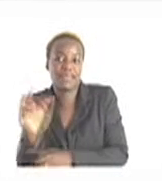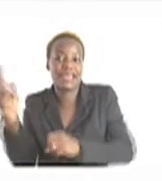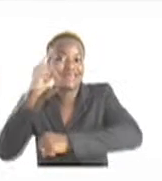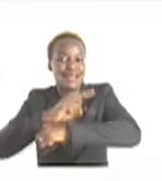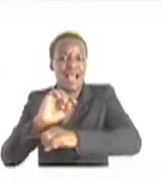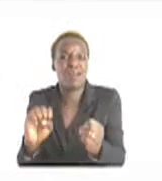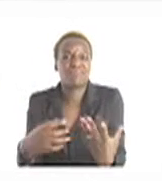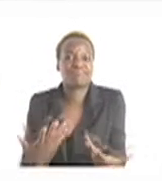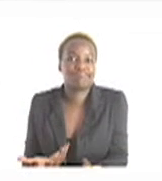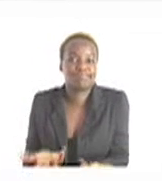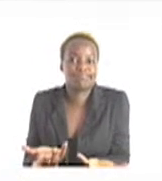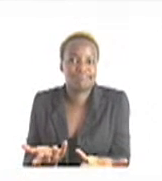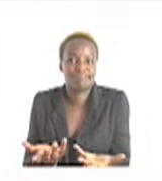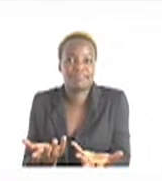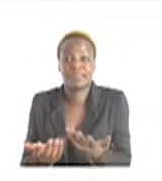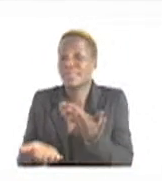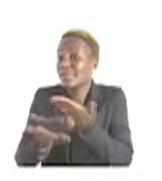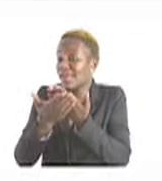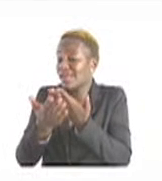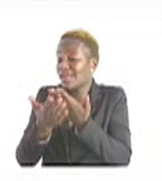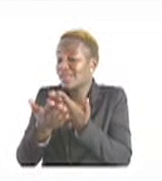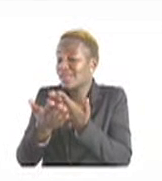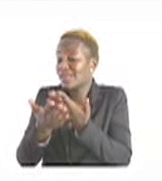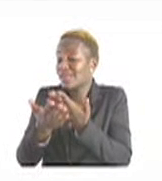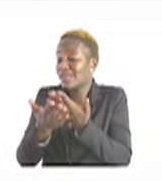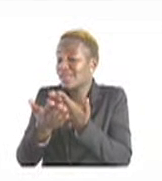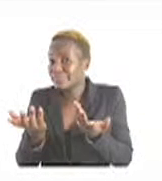May have? Can you help me with that, Landre?